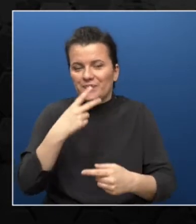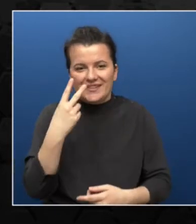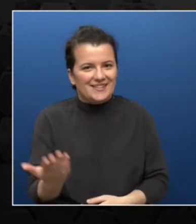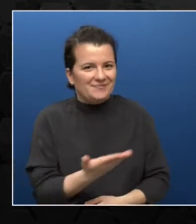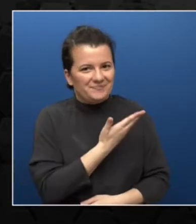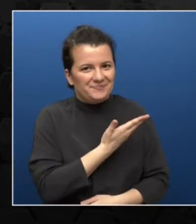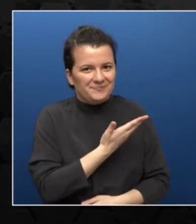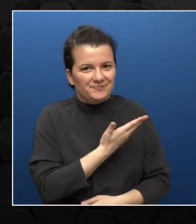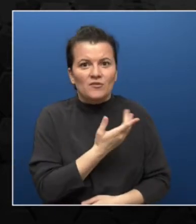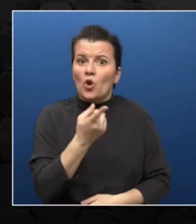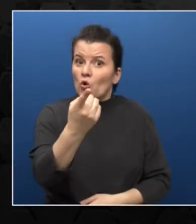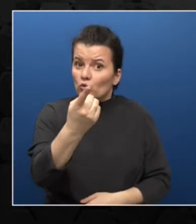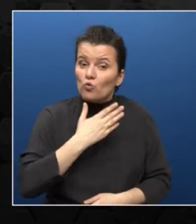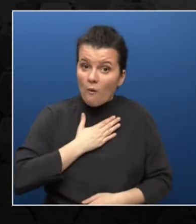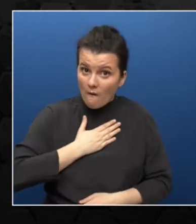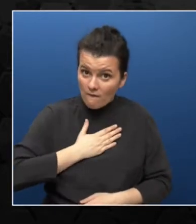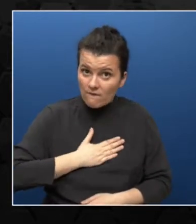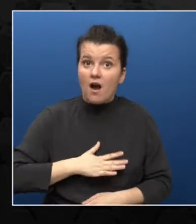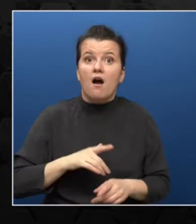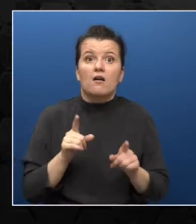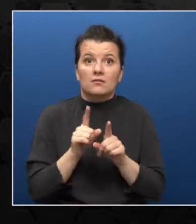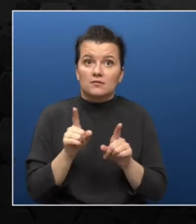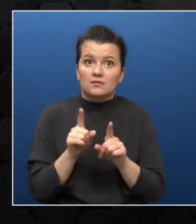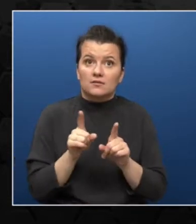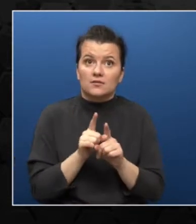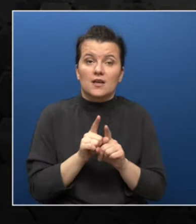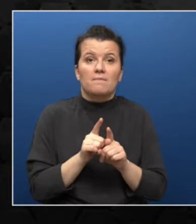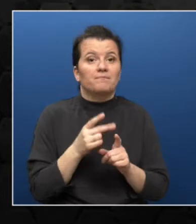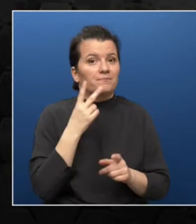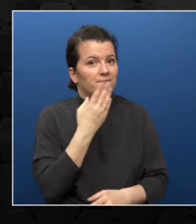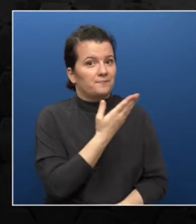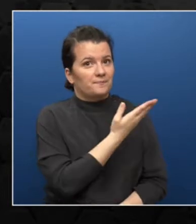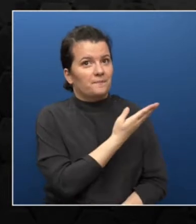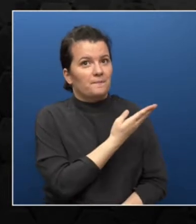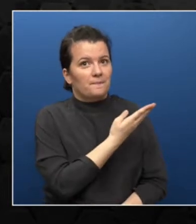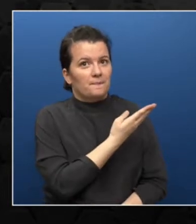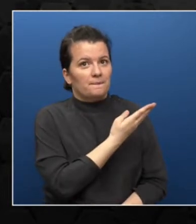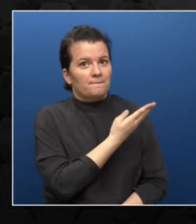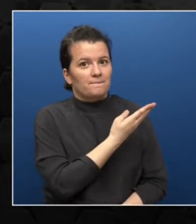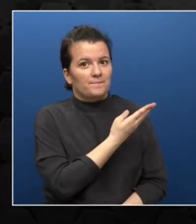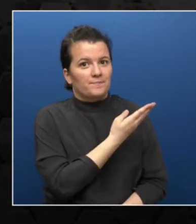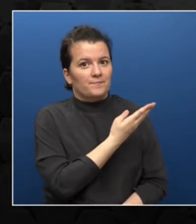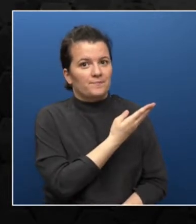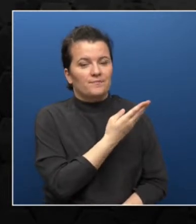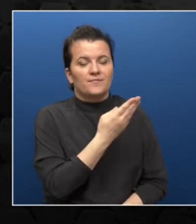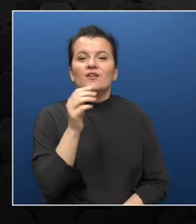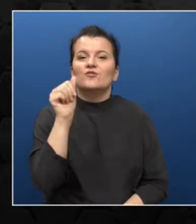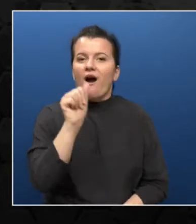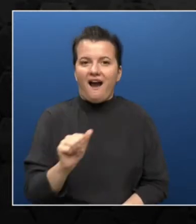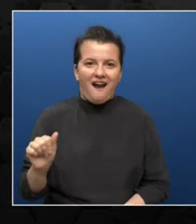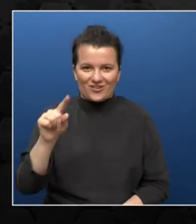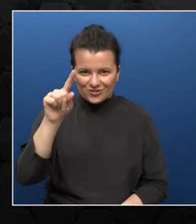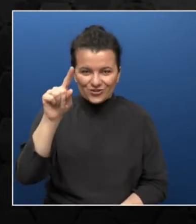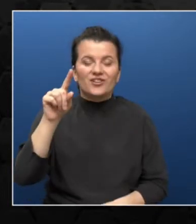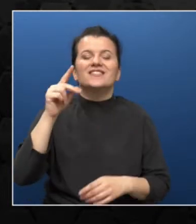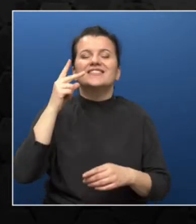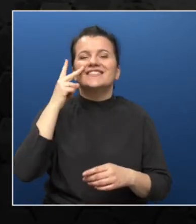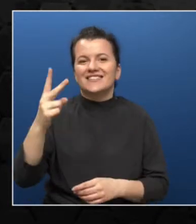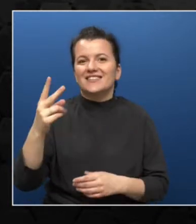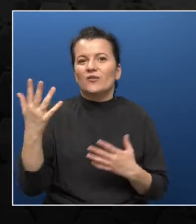wanna create like a cognitive service, you just go to Azure portal and create like a resource and